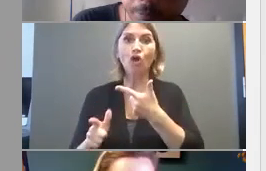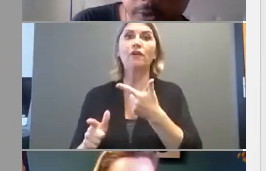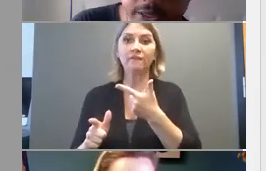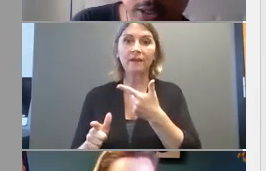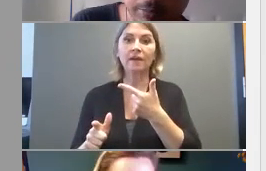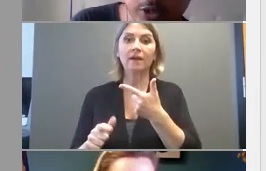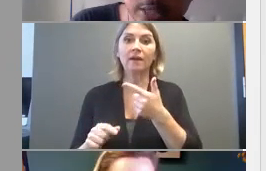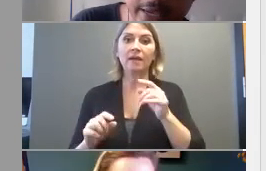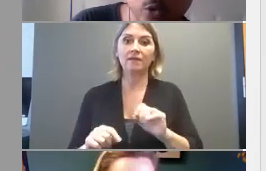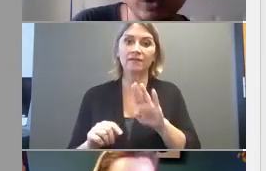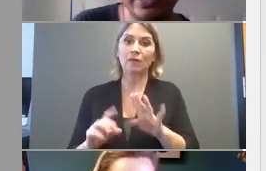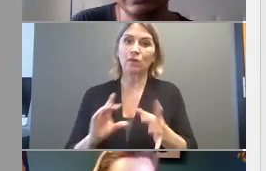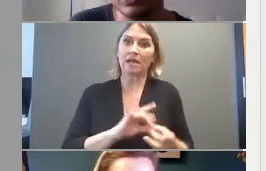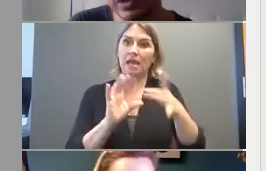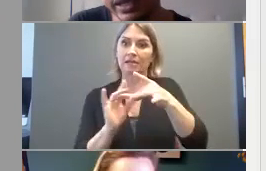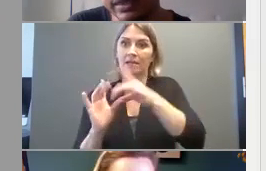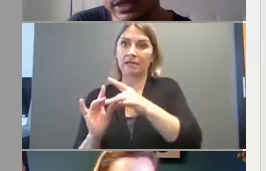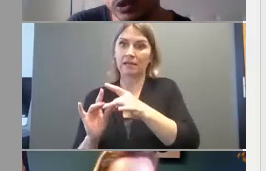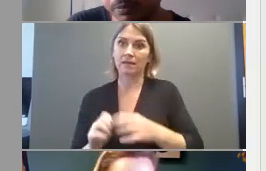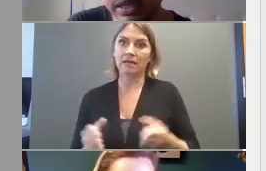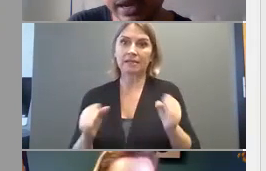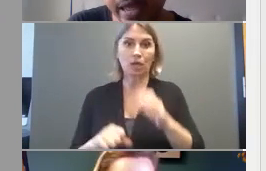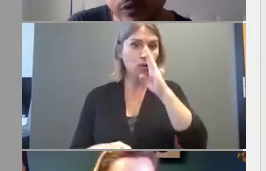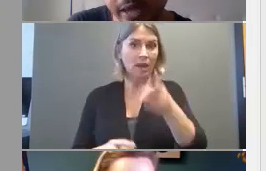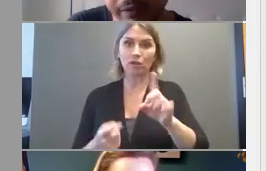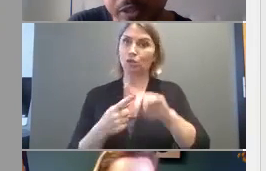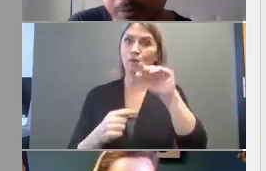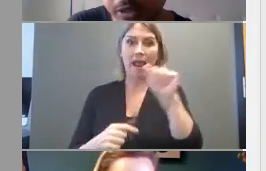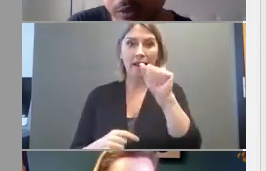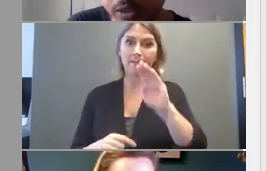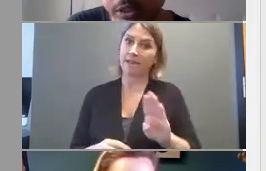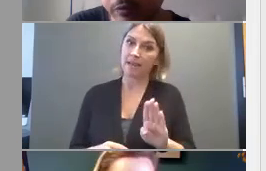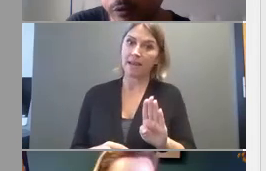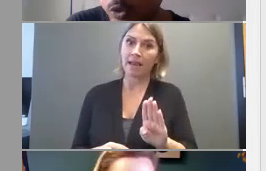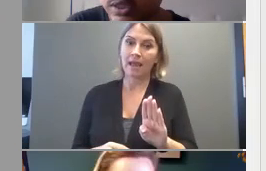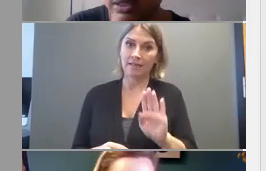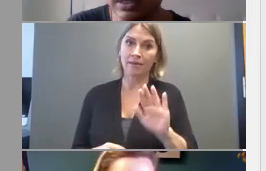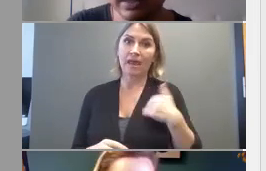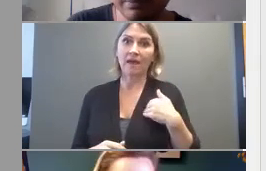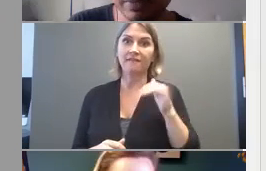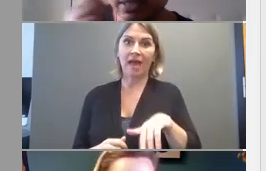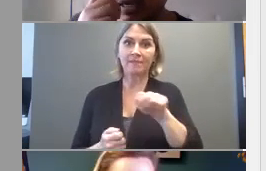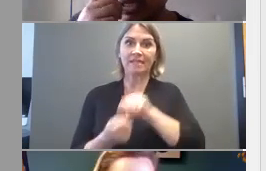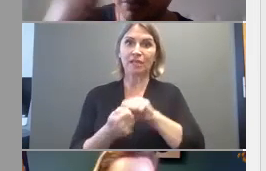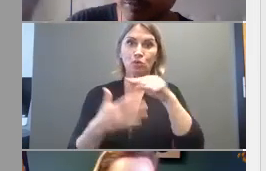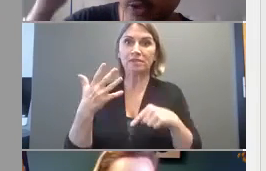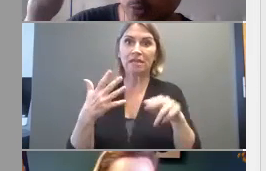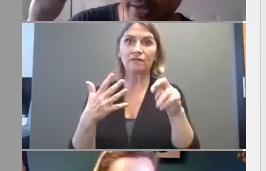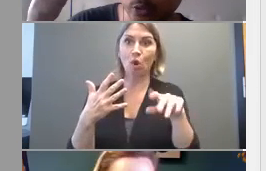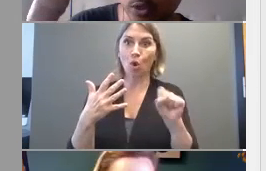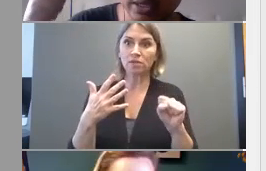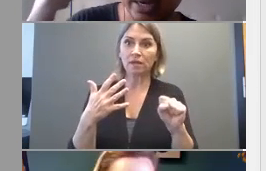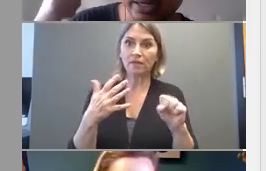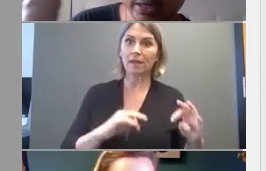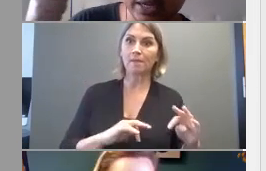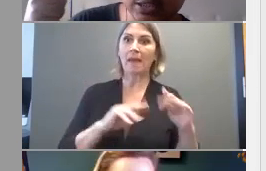connected components, because I can go directly to A, then to B, and I would have this particular set of nodes that basically comes back to